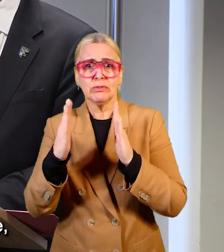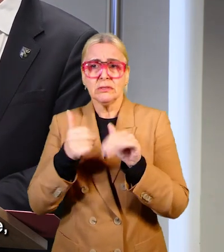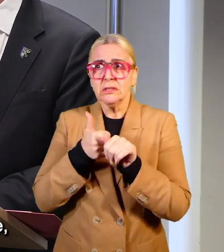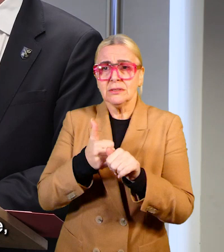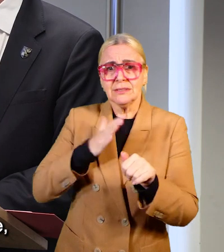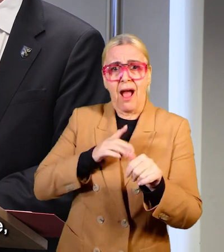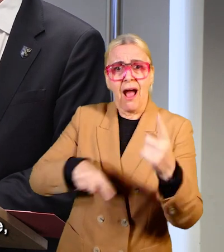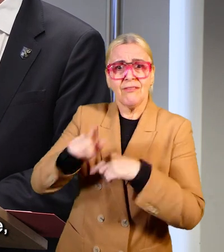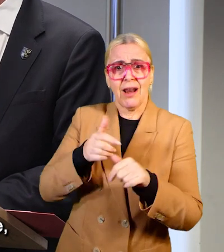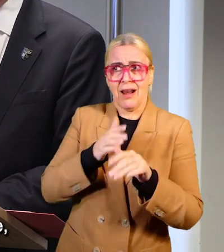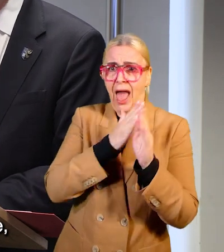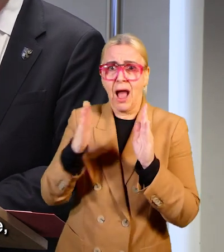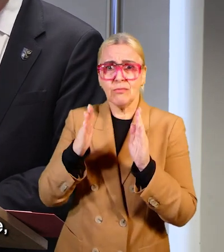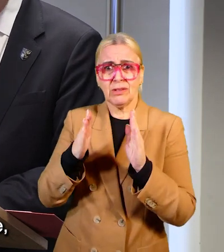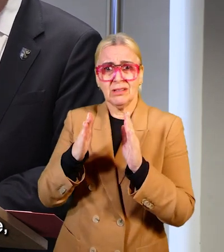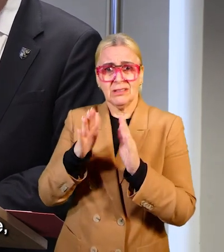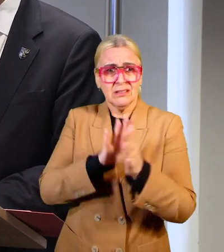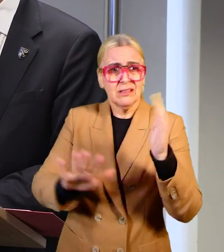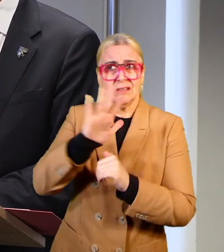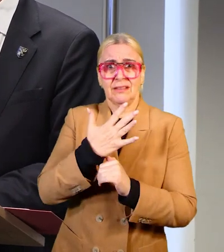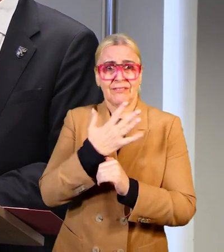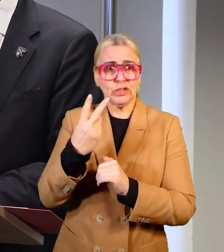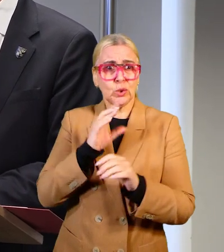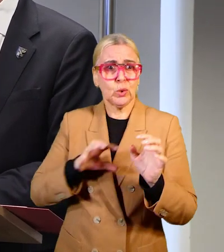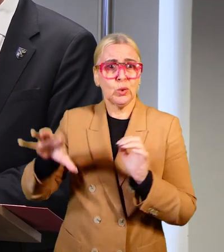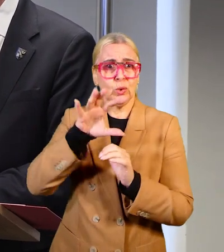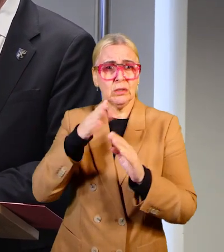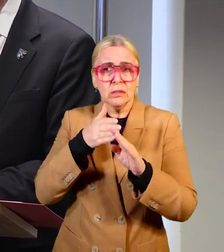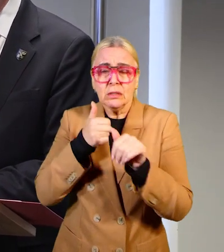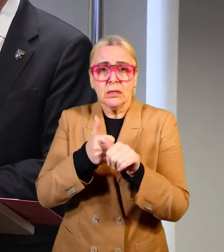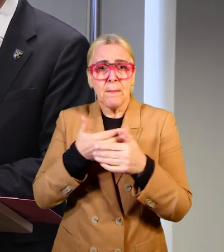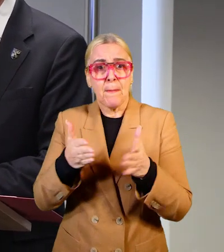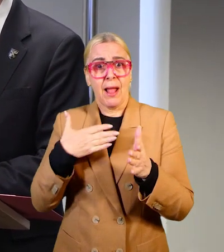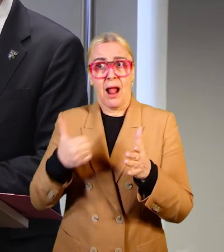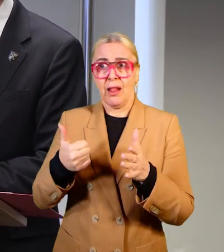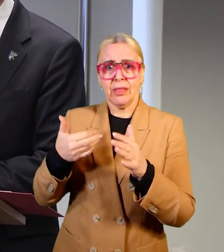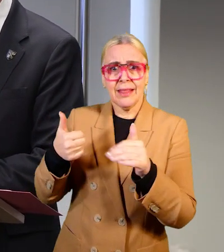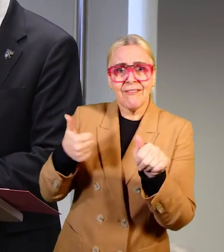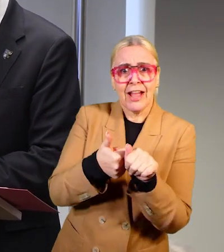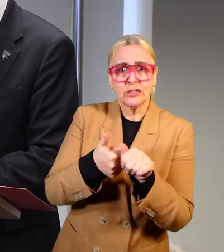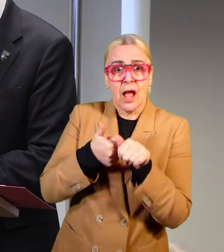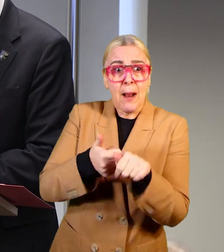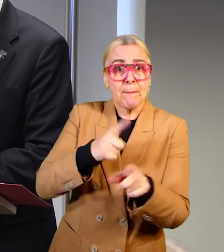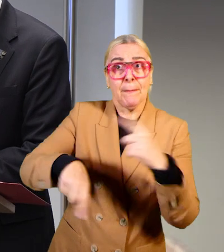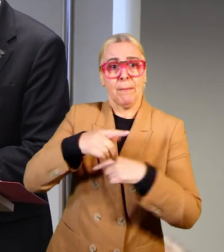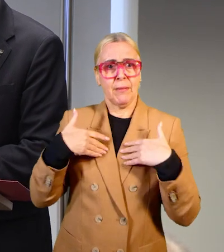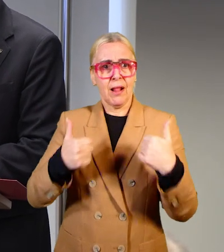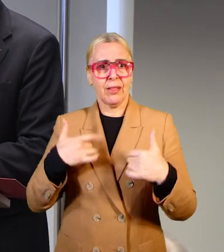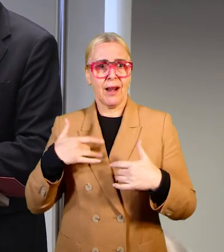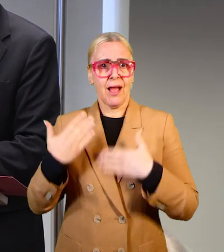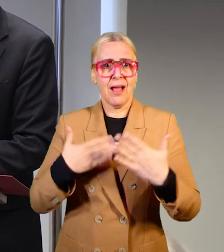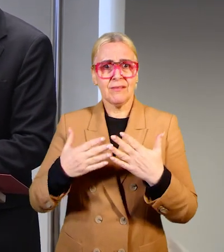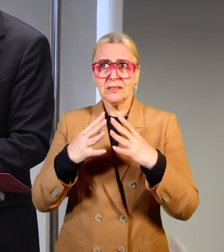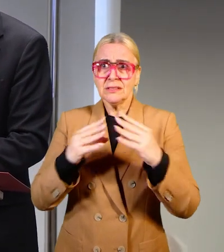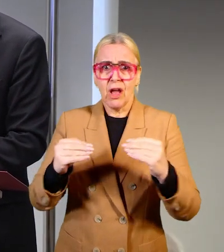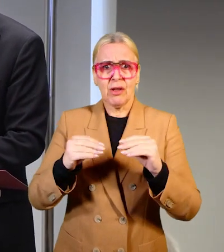accessible, managing our beautiful countryside, enhancing our libraries and supporting our library staff